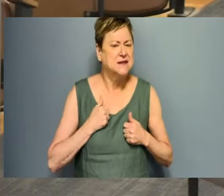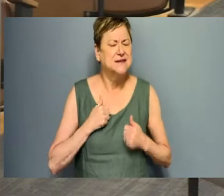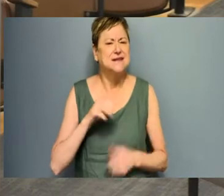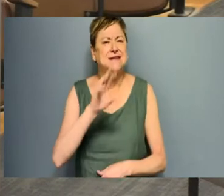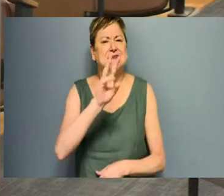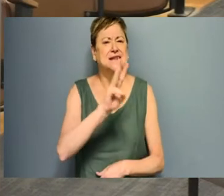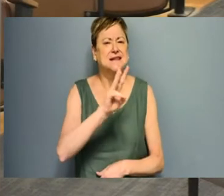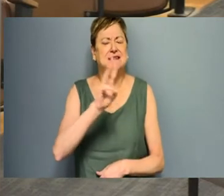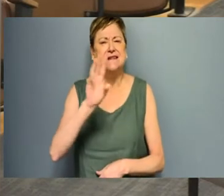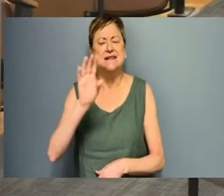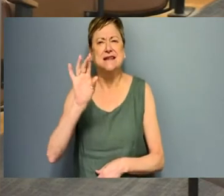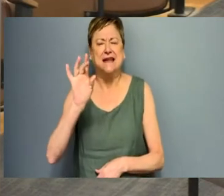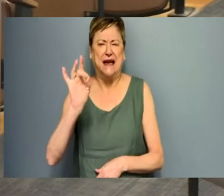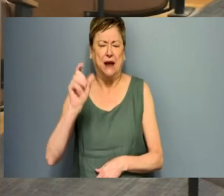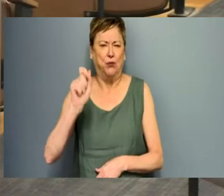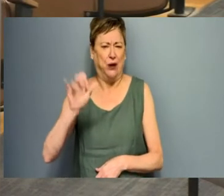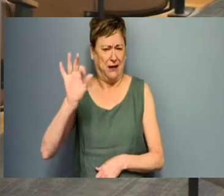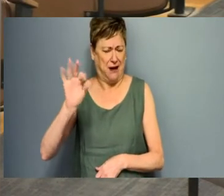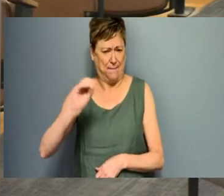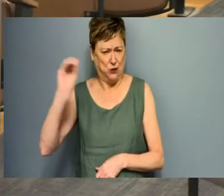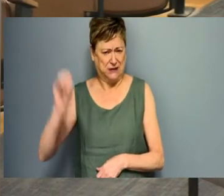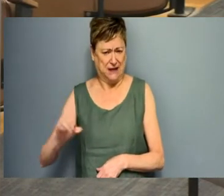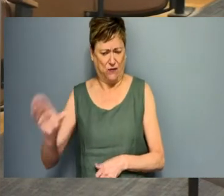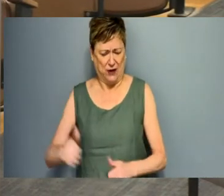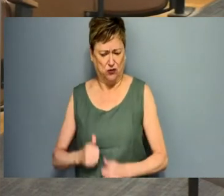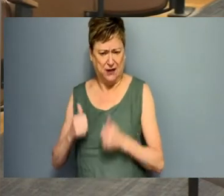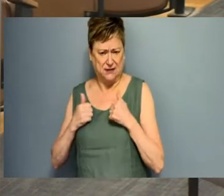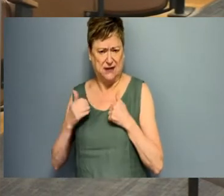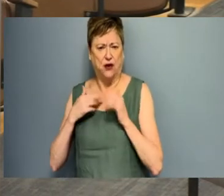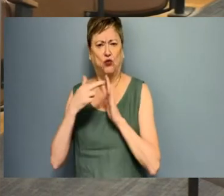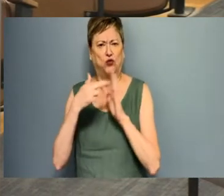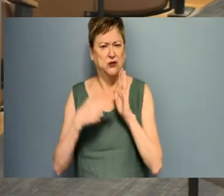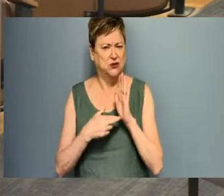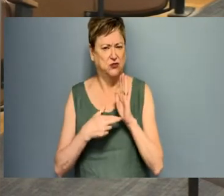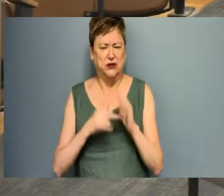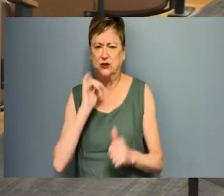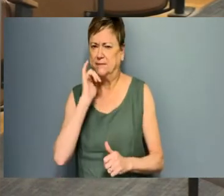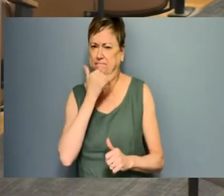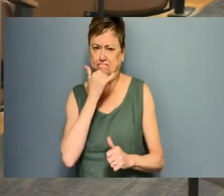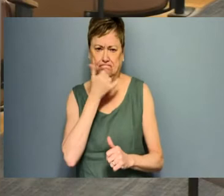68.89% of those addresses had registration count discrepancies.